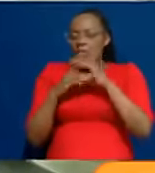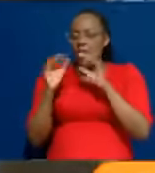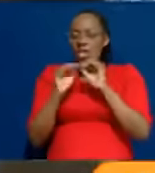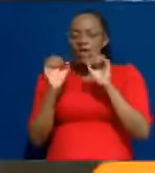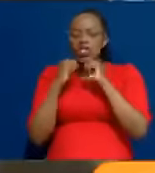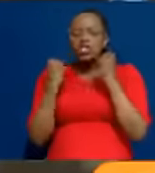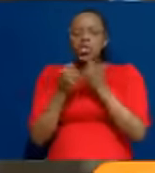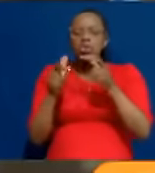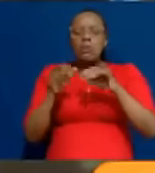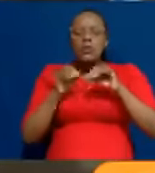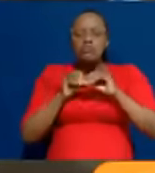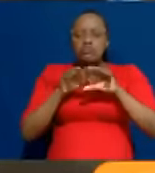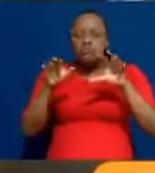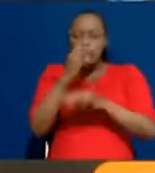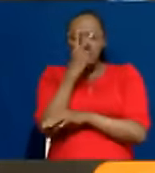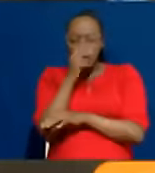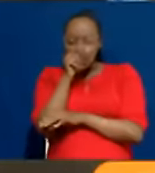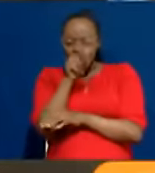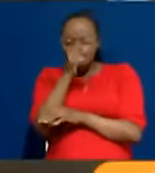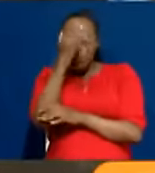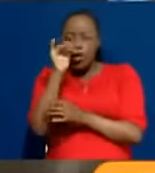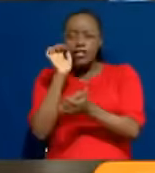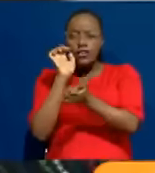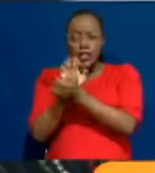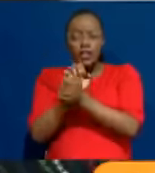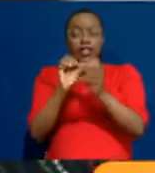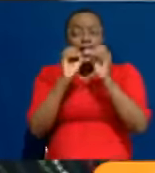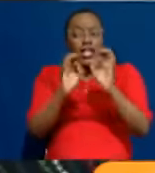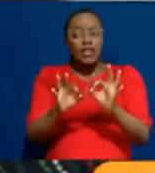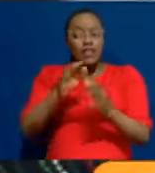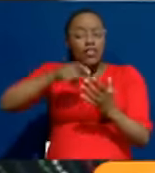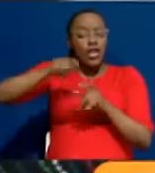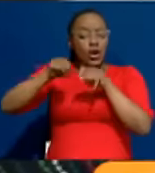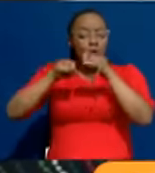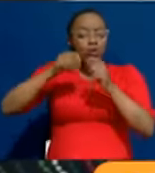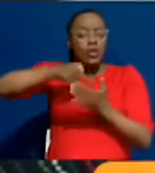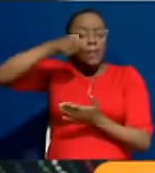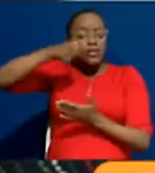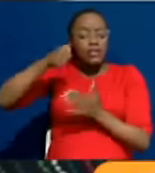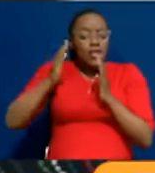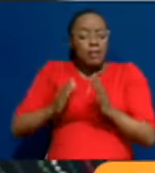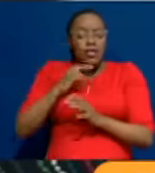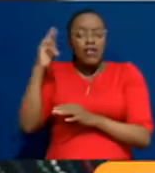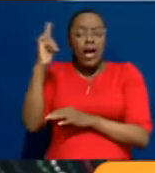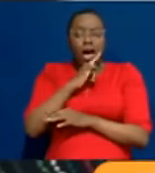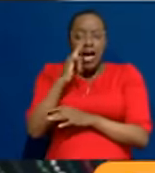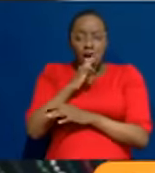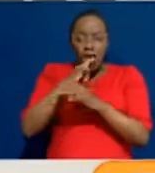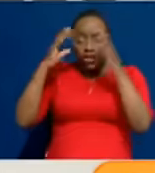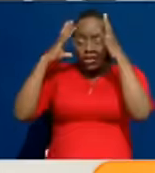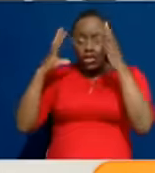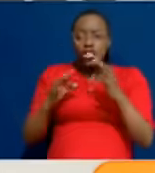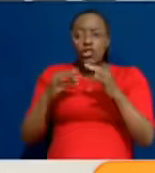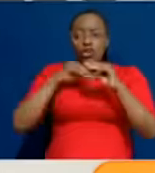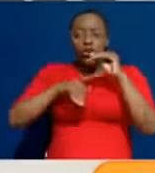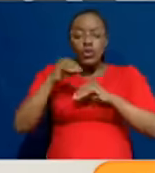social media over the suspicious timing of the arrest and if the Controller of Budget was a victim of her tough stance on corruption.